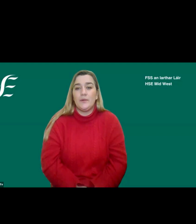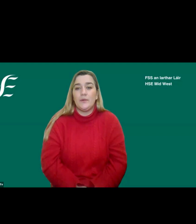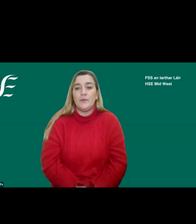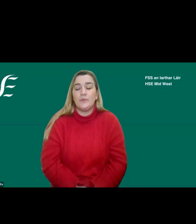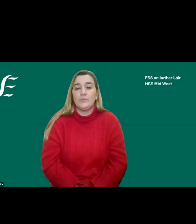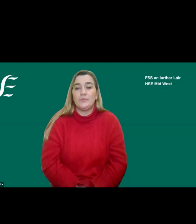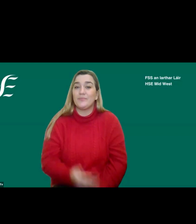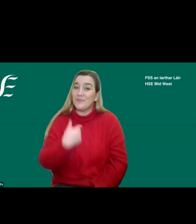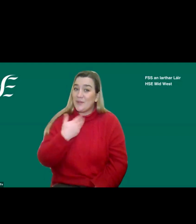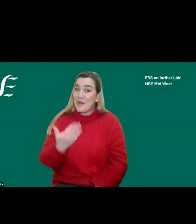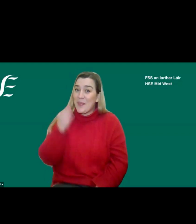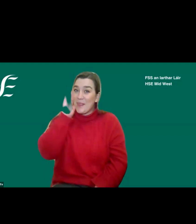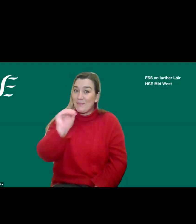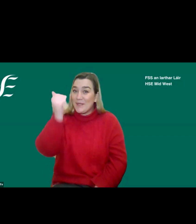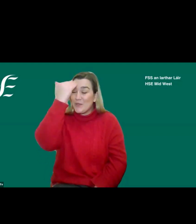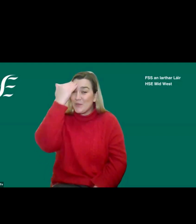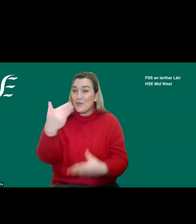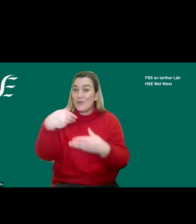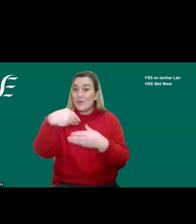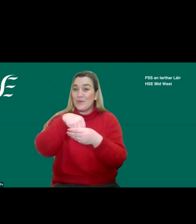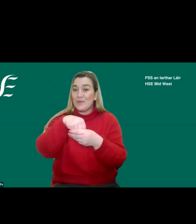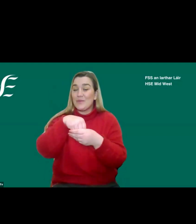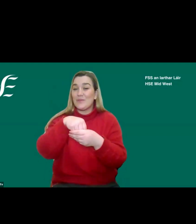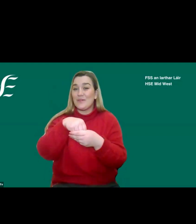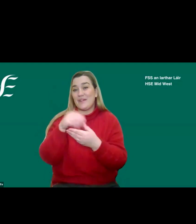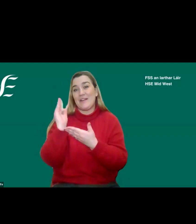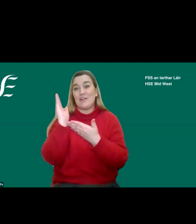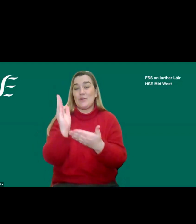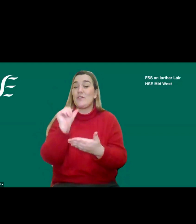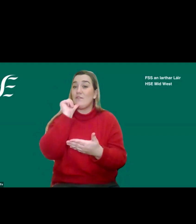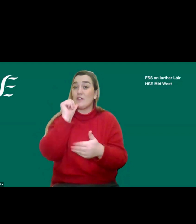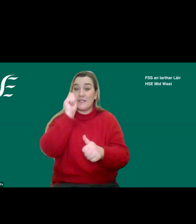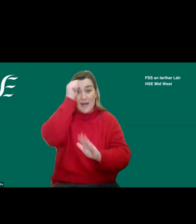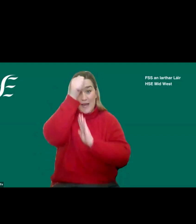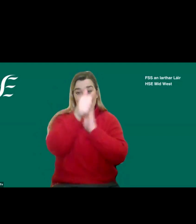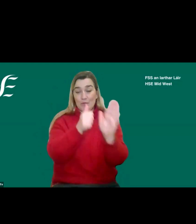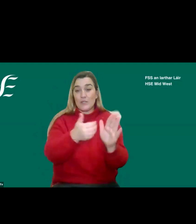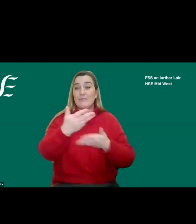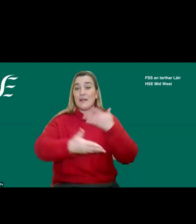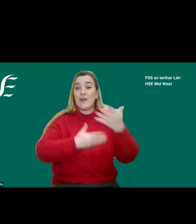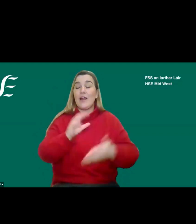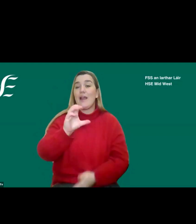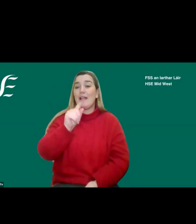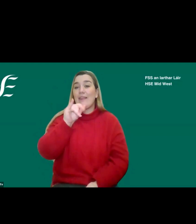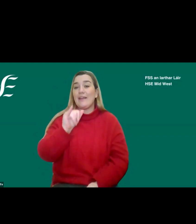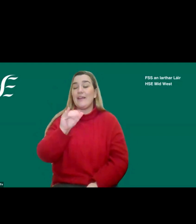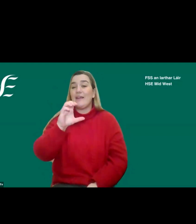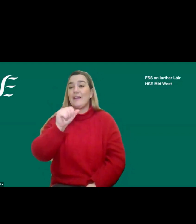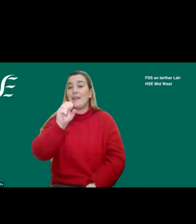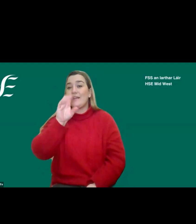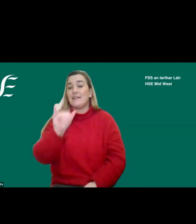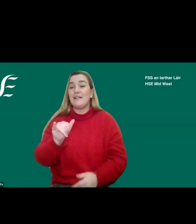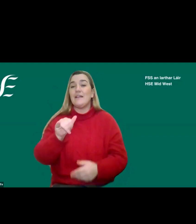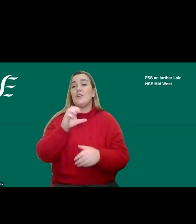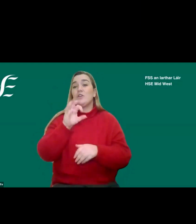So let me introduce you now to the first of our expert speakers, Dr. Cathy Casey, who's a consultant obstetrician and